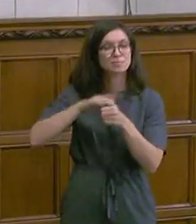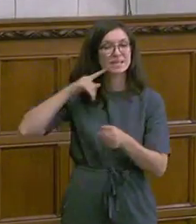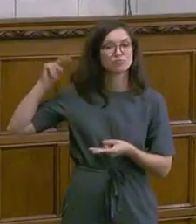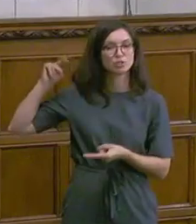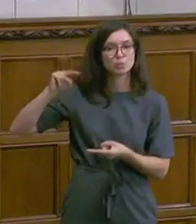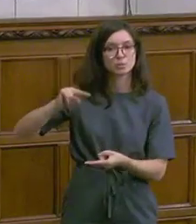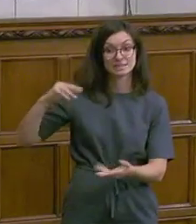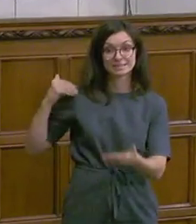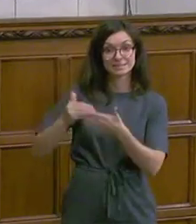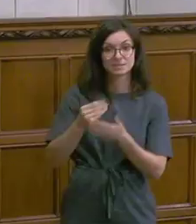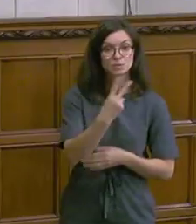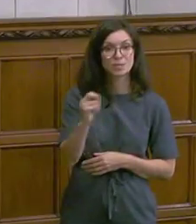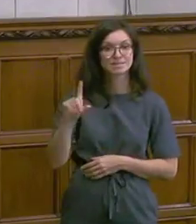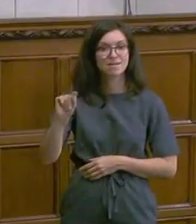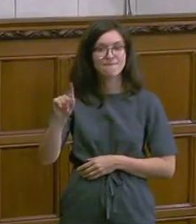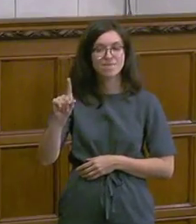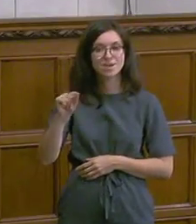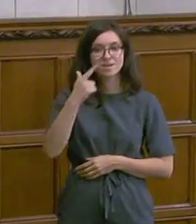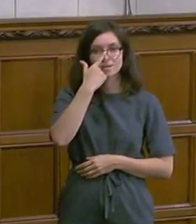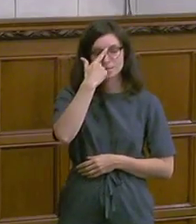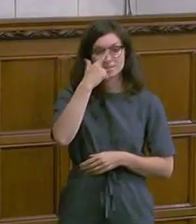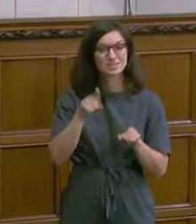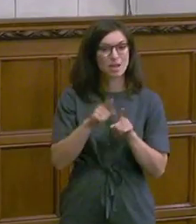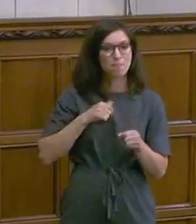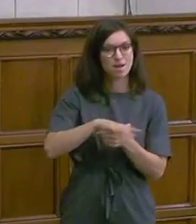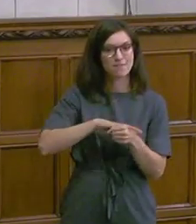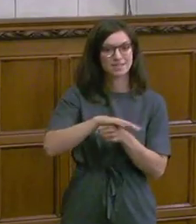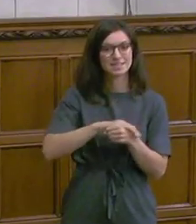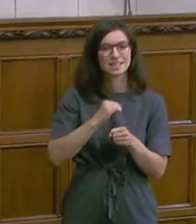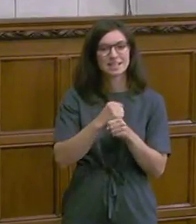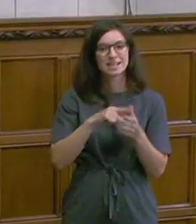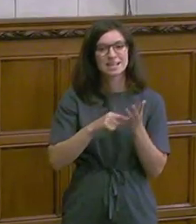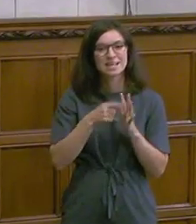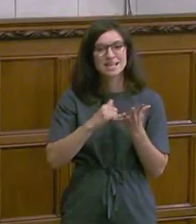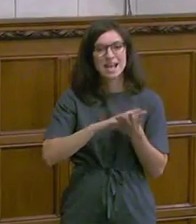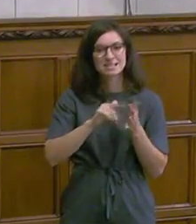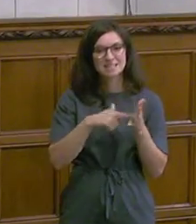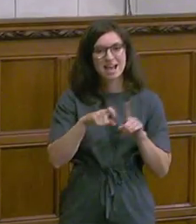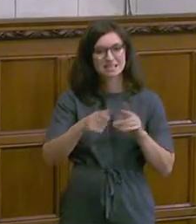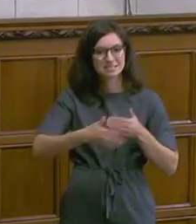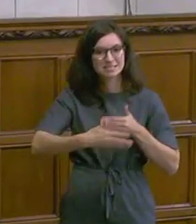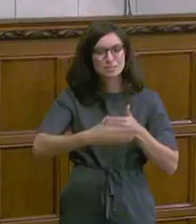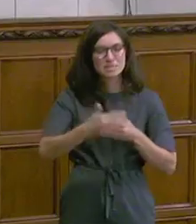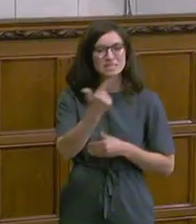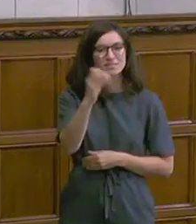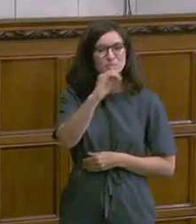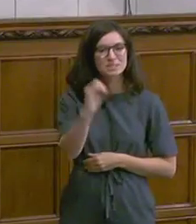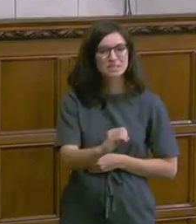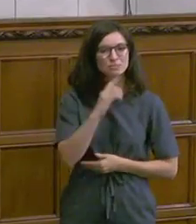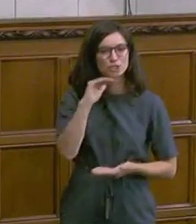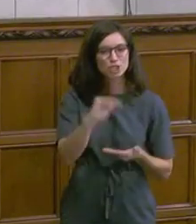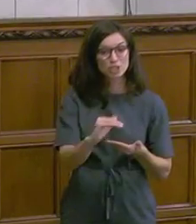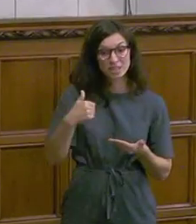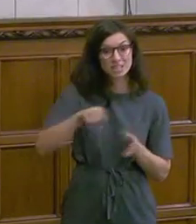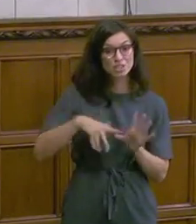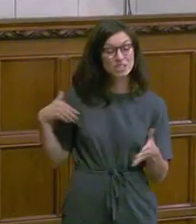2011. And that includes in my own authority of Gateshead, where there has been a 17% reduction in the budget for this current